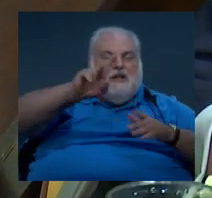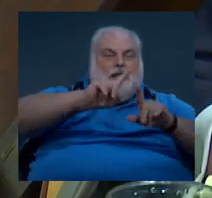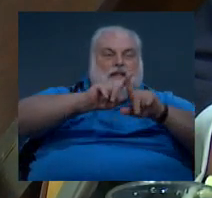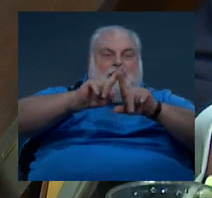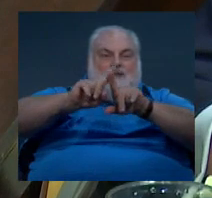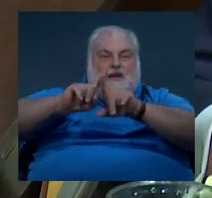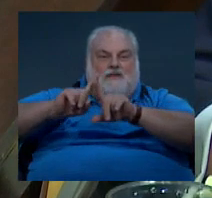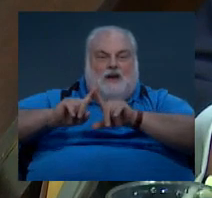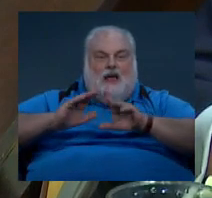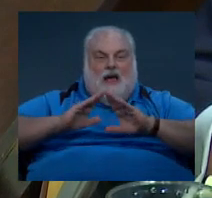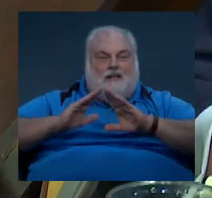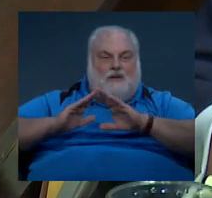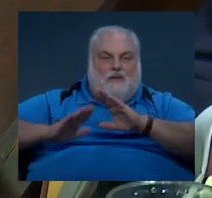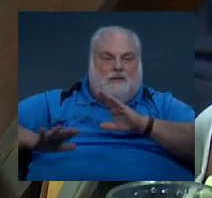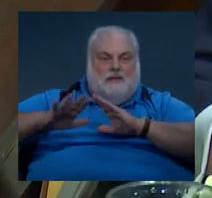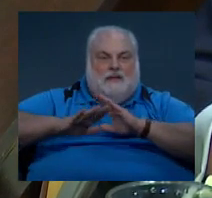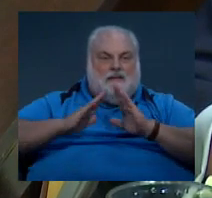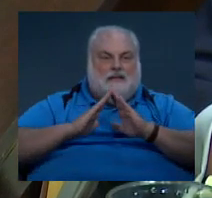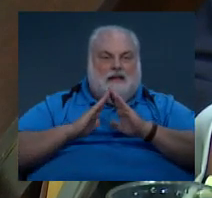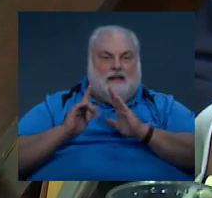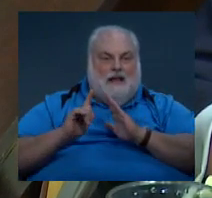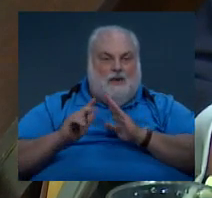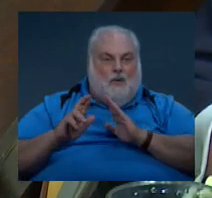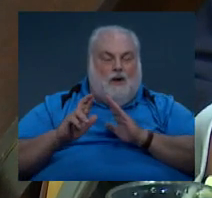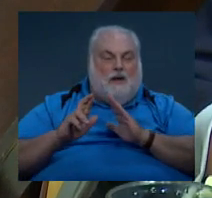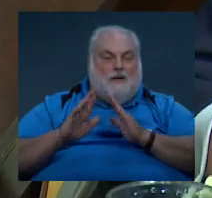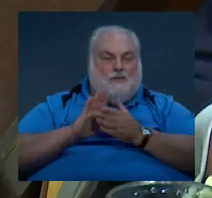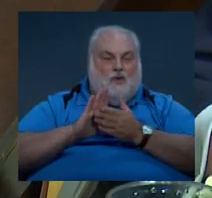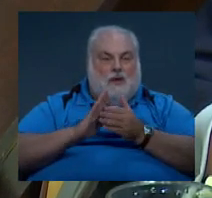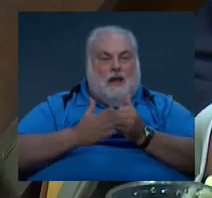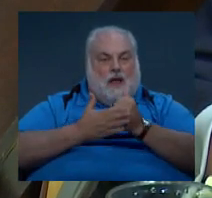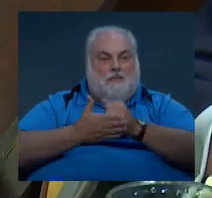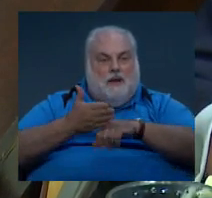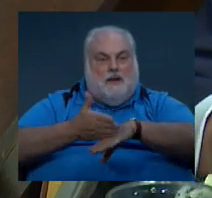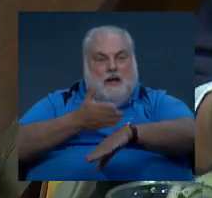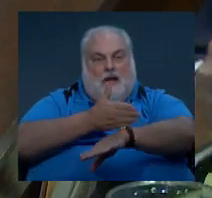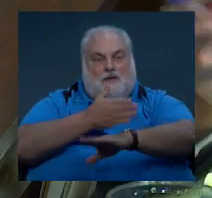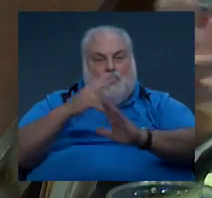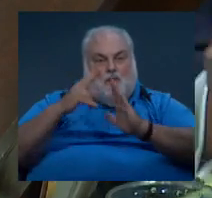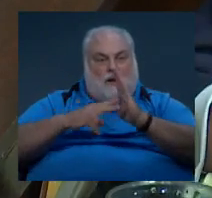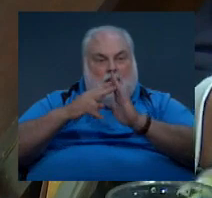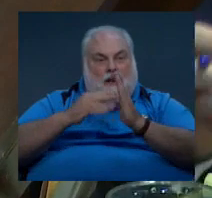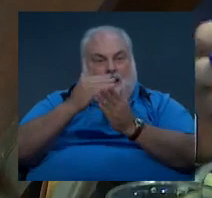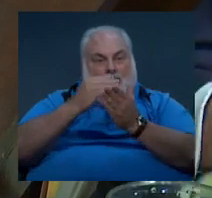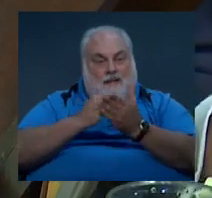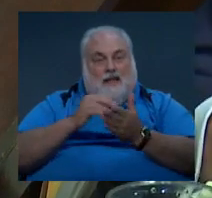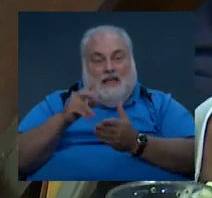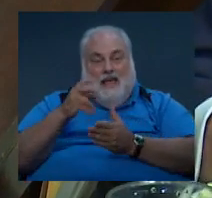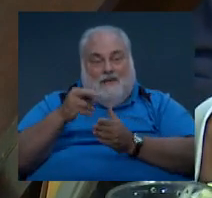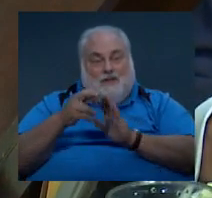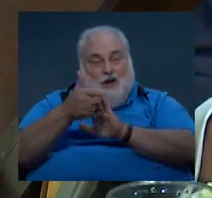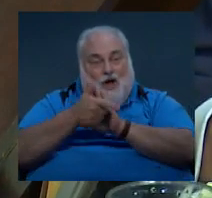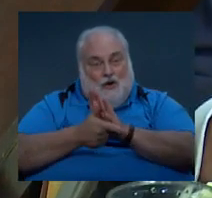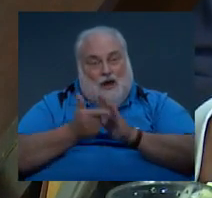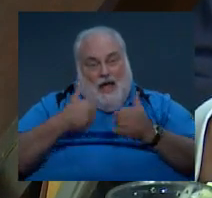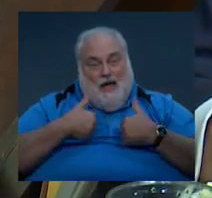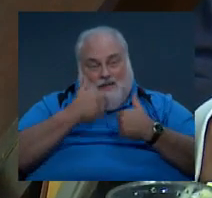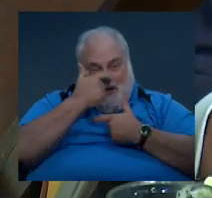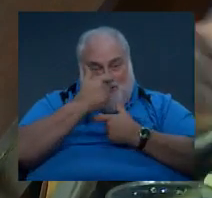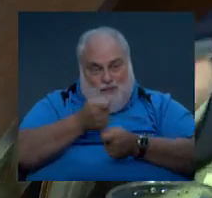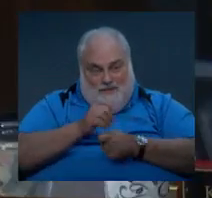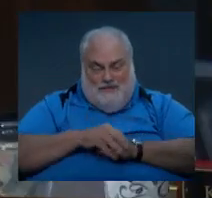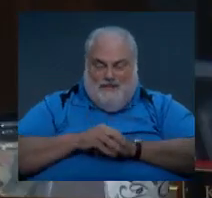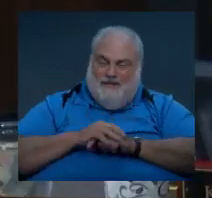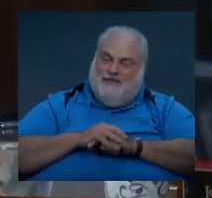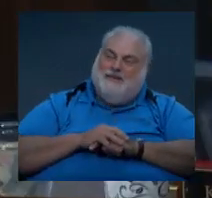housing areas within the city of Little Rock and held school and reading lessons for children. So even lawyers have interest. Well, that's not going